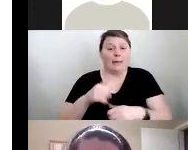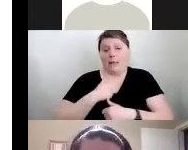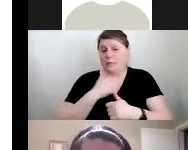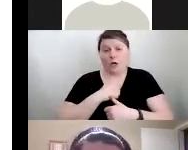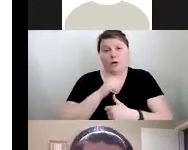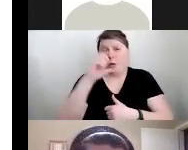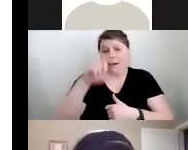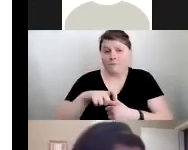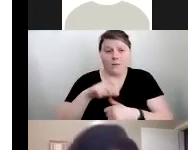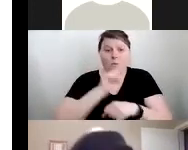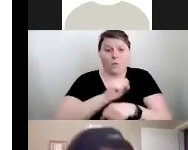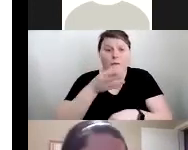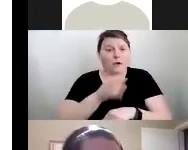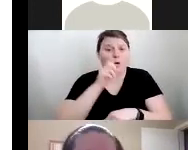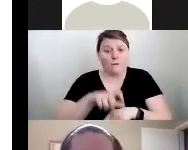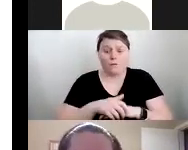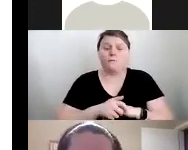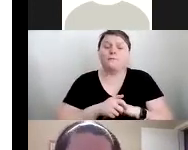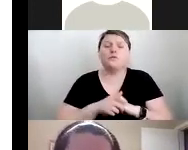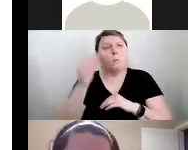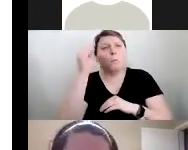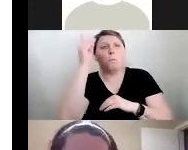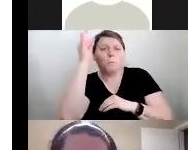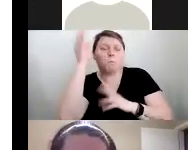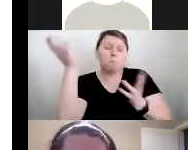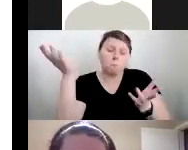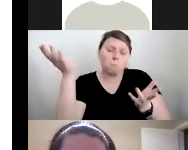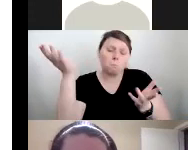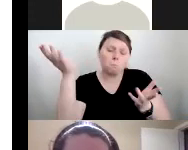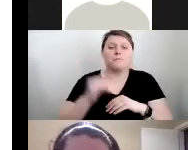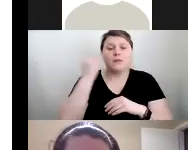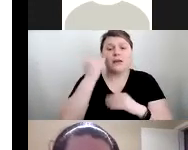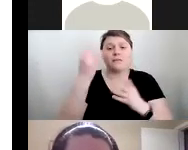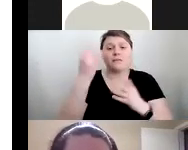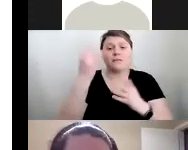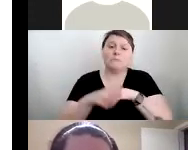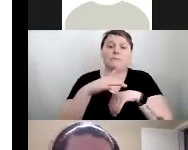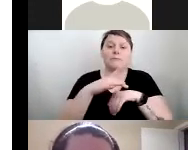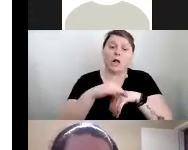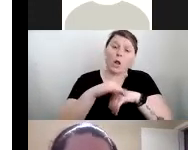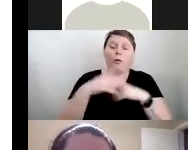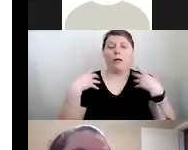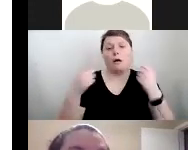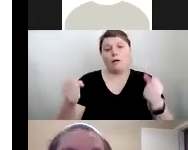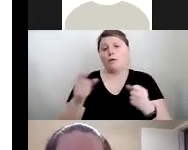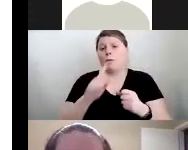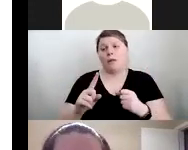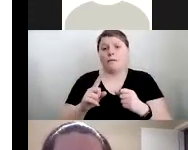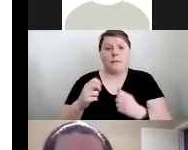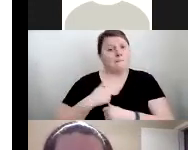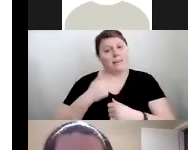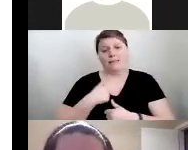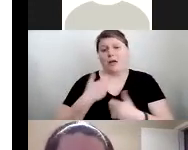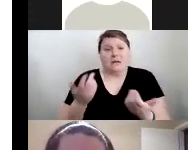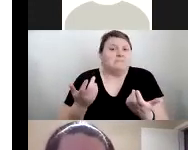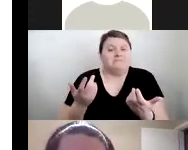two sites. So something to think about if you want to go into global health. There's really no better place than the military. It's hard to